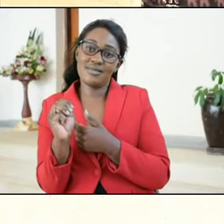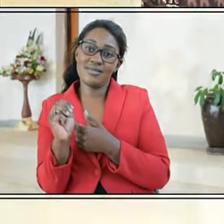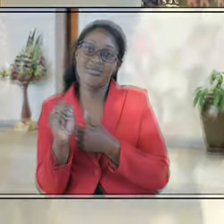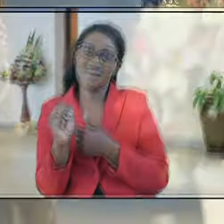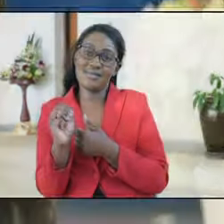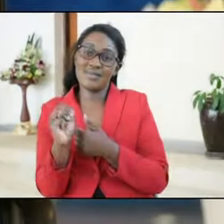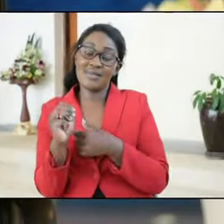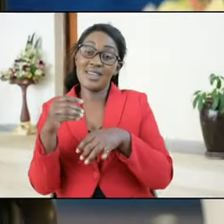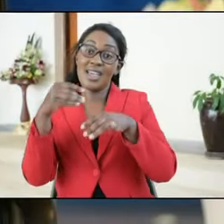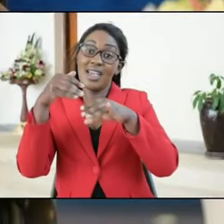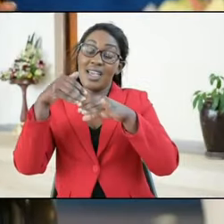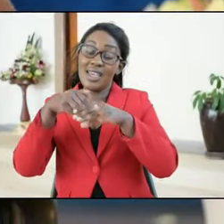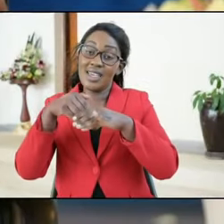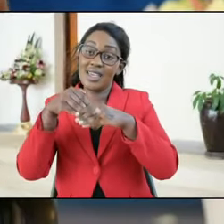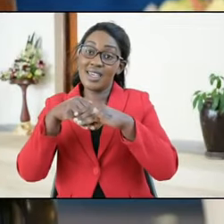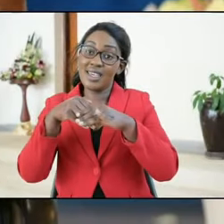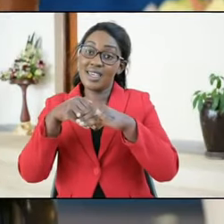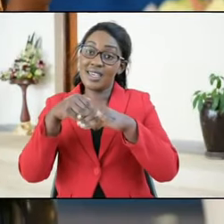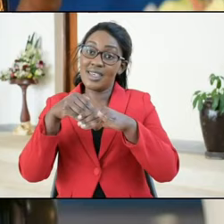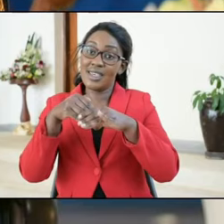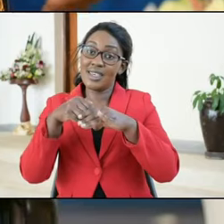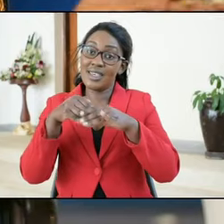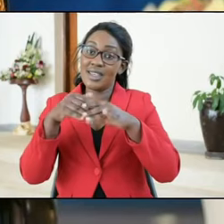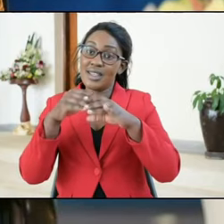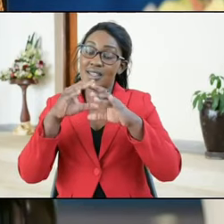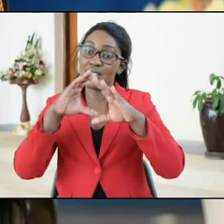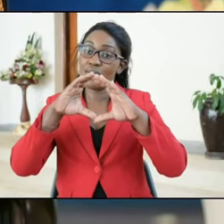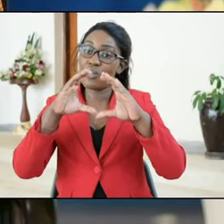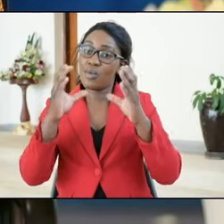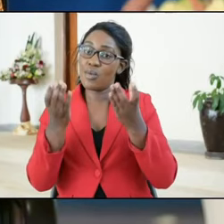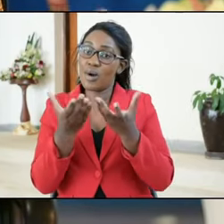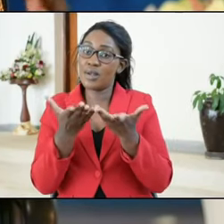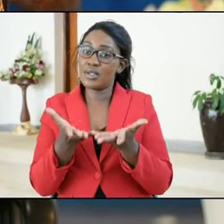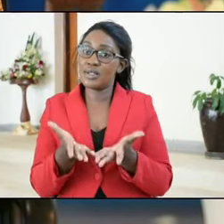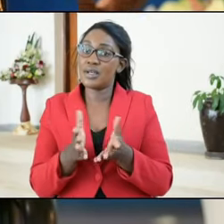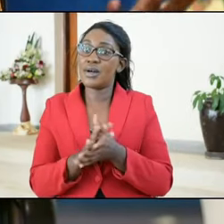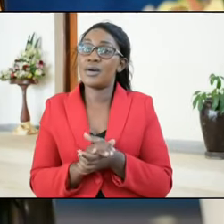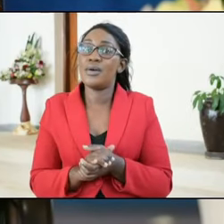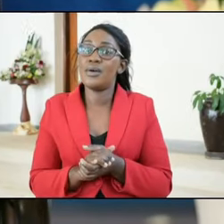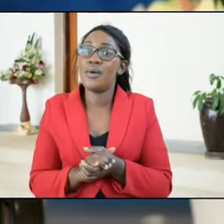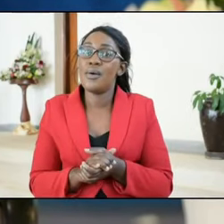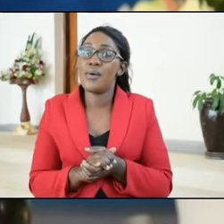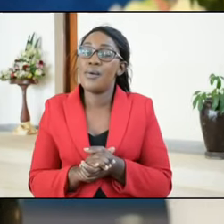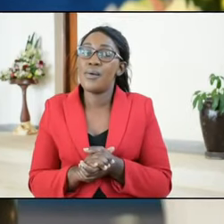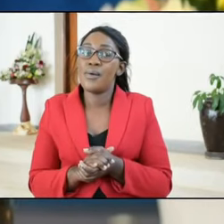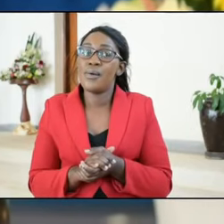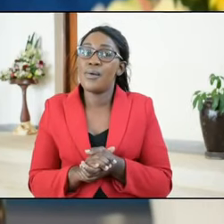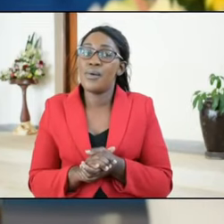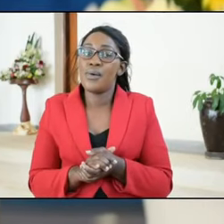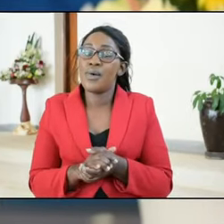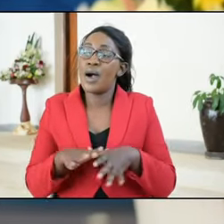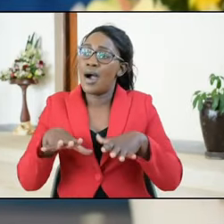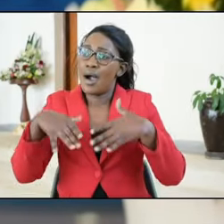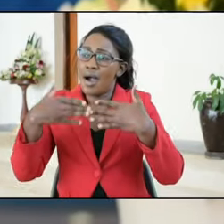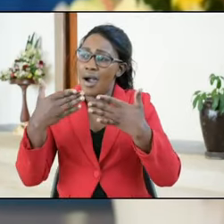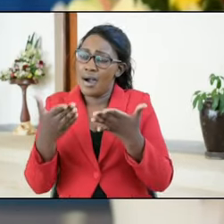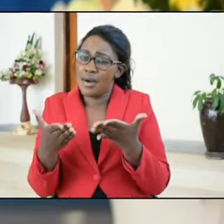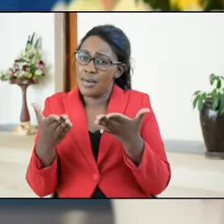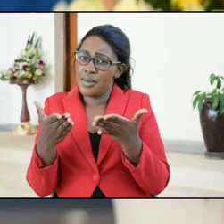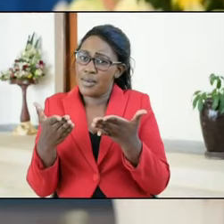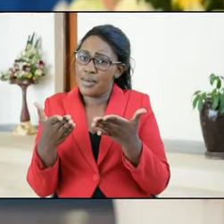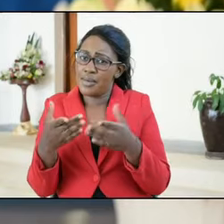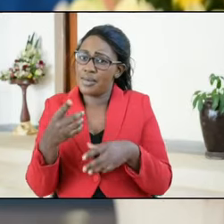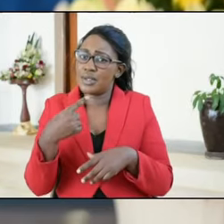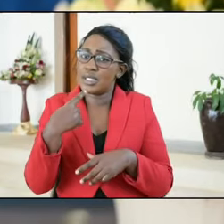in the Word of God. The truth is what you make it. You will hear such thing. So how do